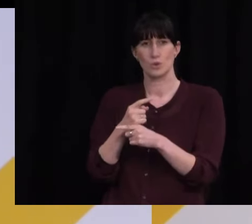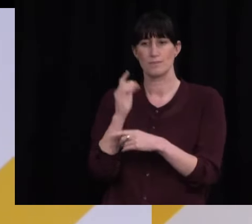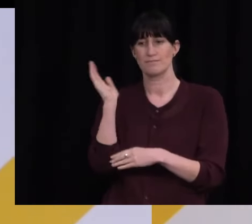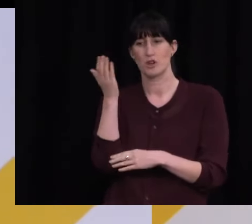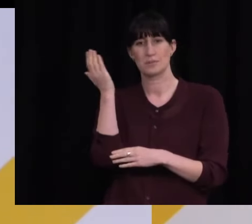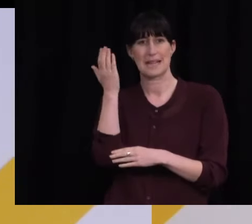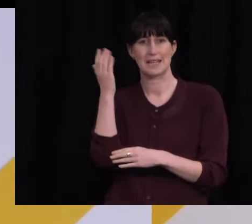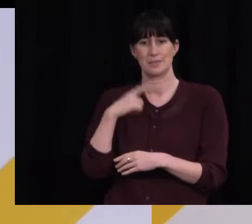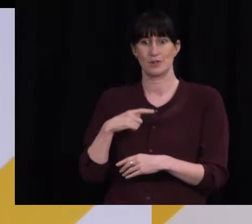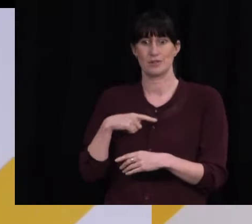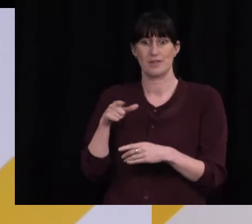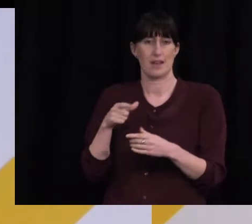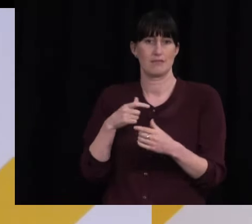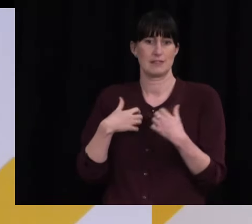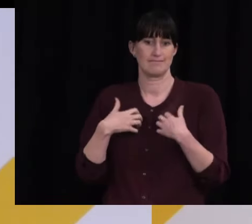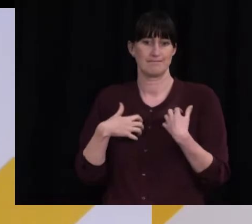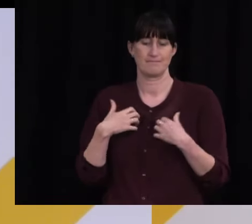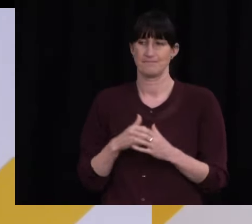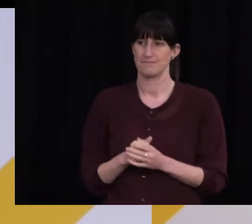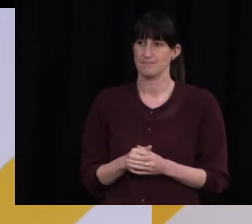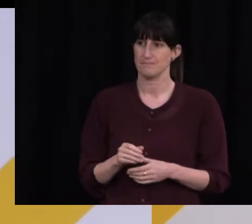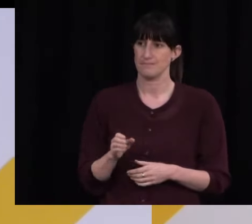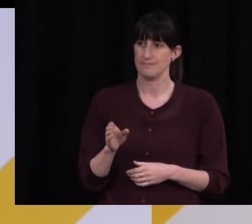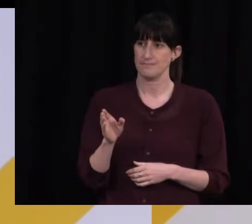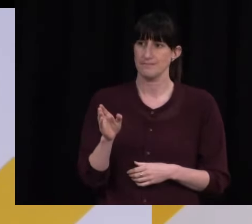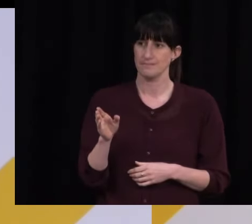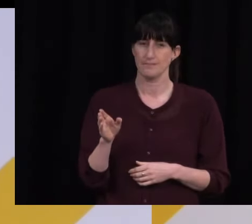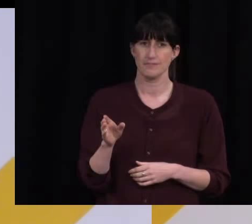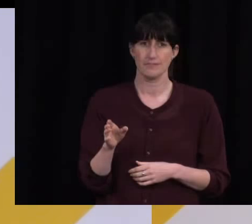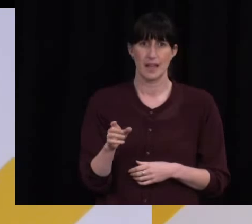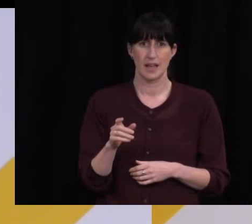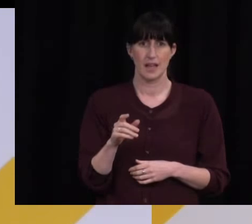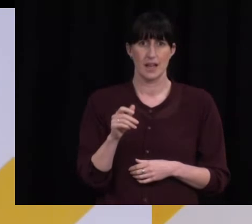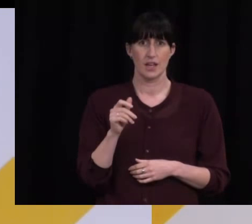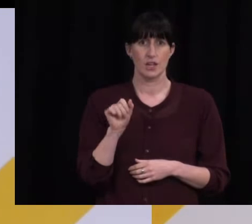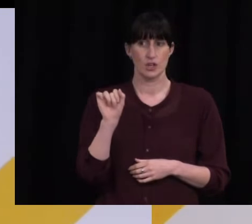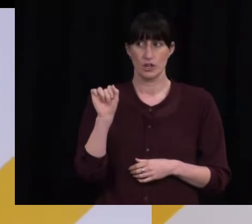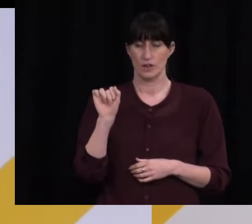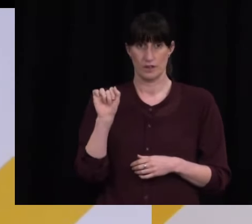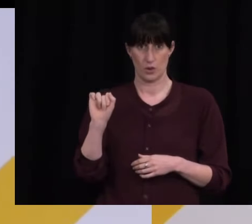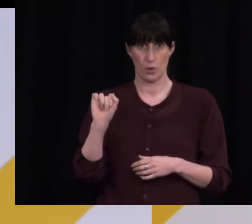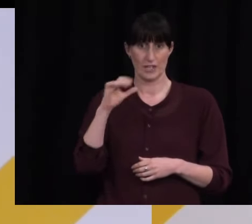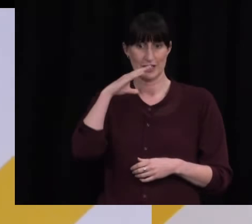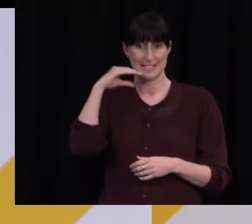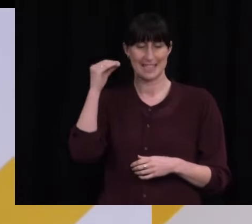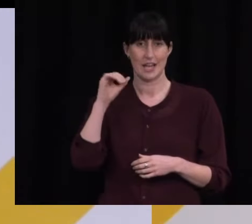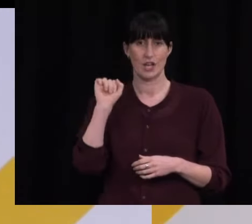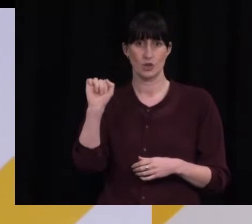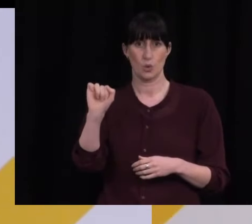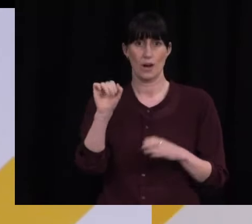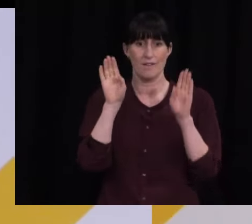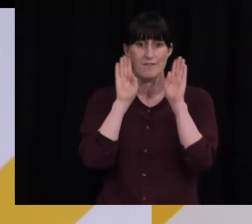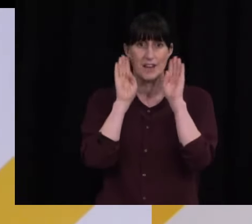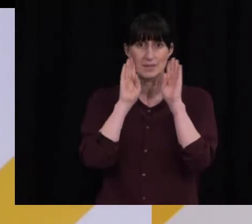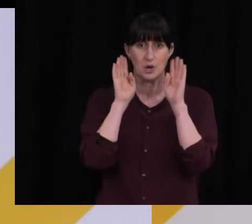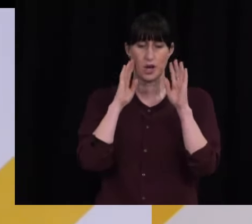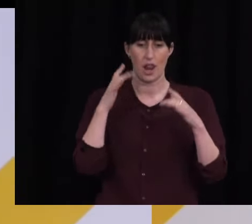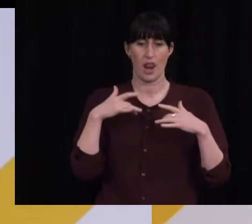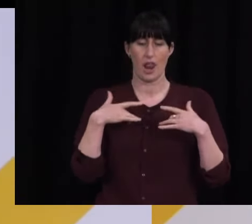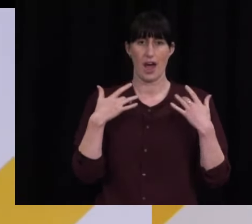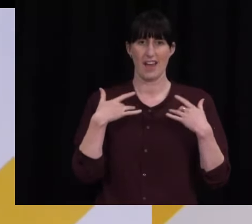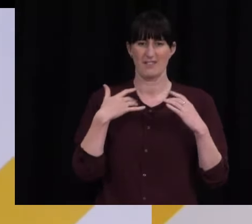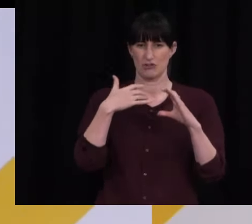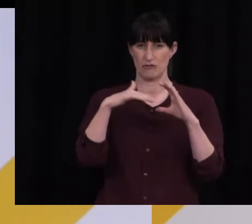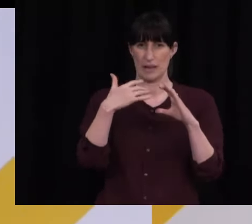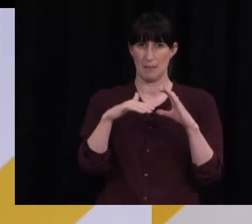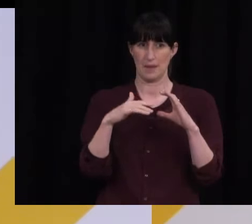last. Your Facebook live stream has been bombarded with messages and comments from anti-vaxxers. That's not new. Do you have concerns